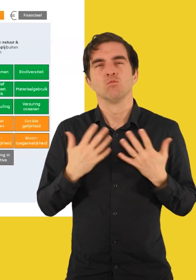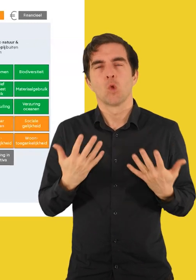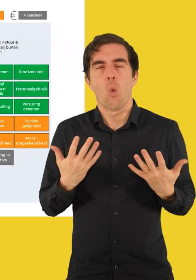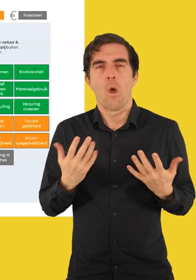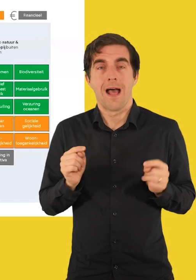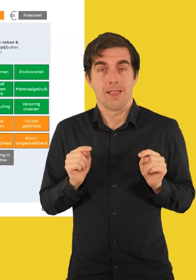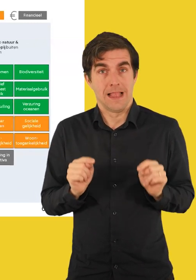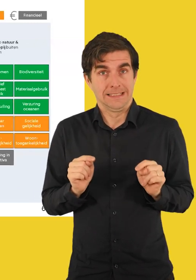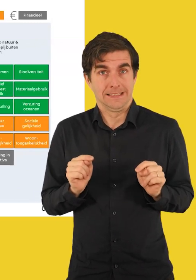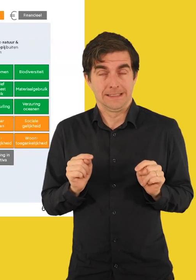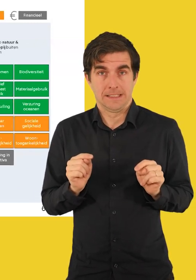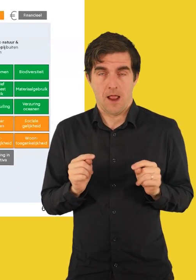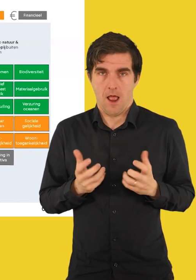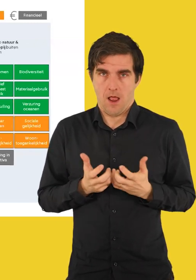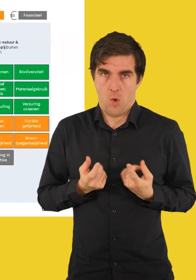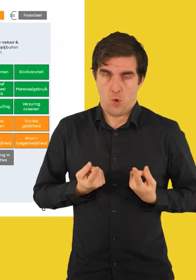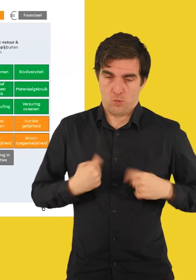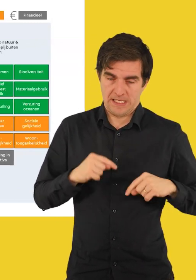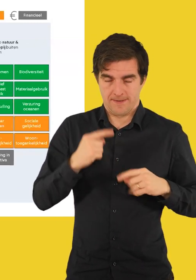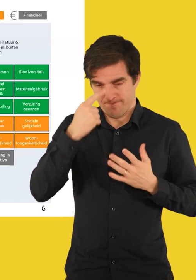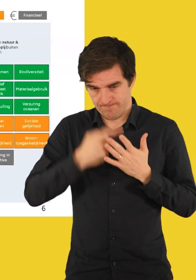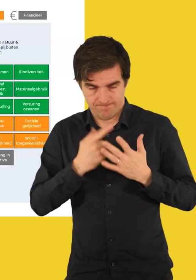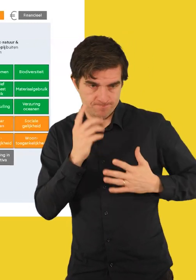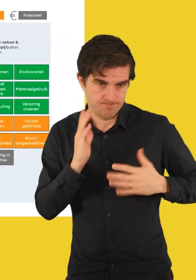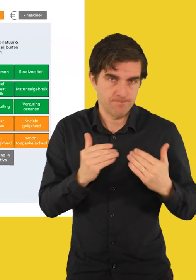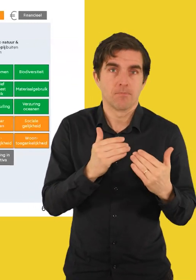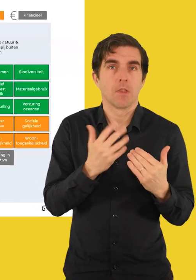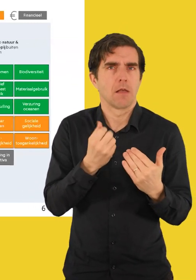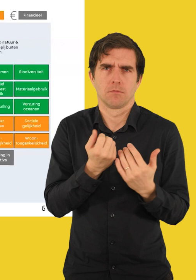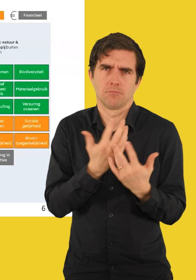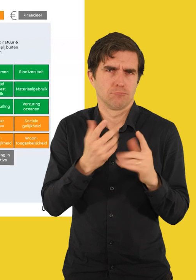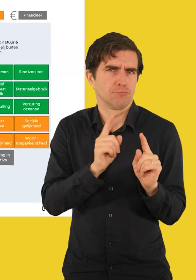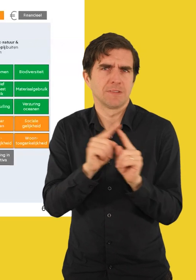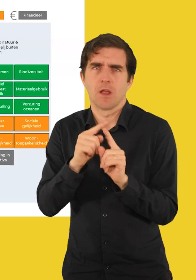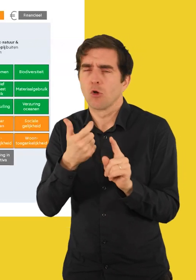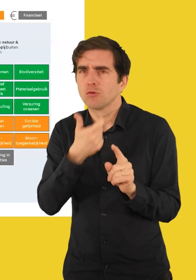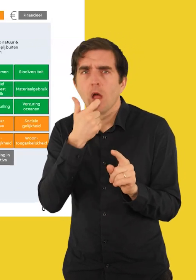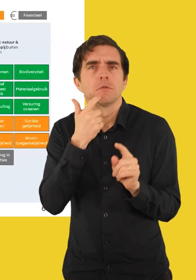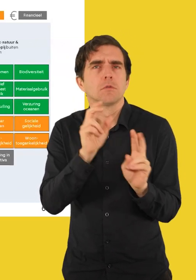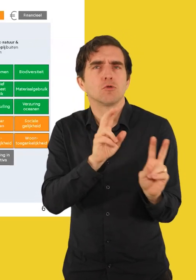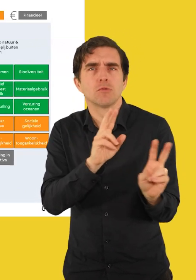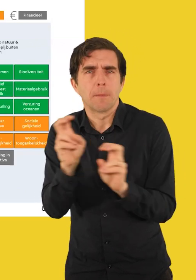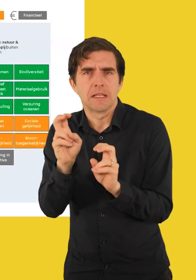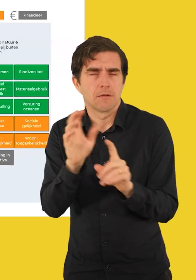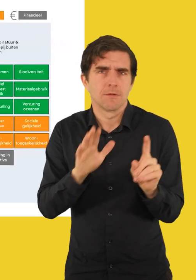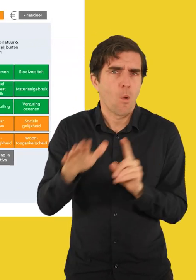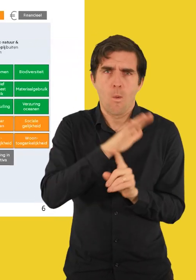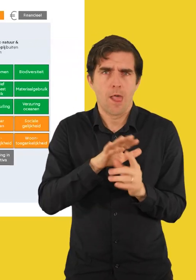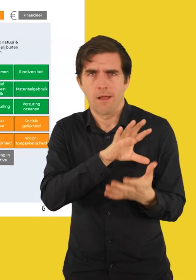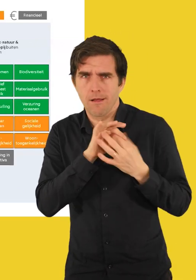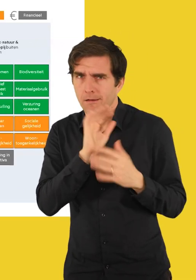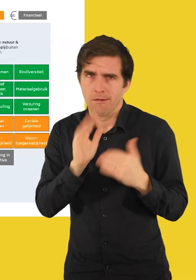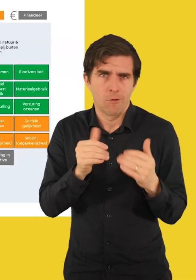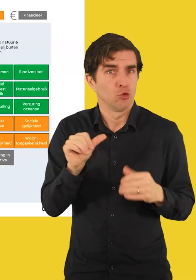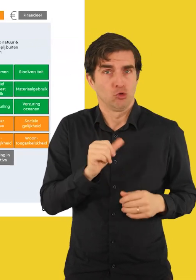So this is sort of making a lot of these different donut topics everyone's problem. So we should all